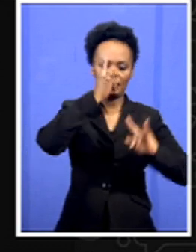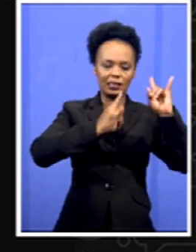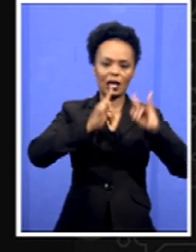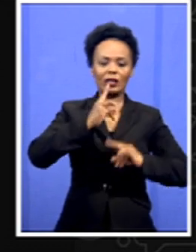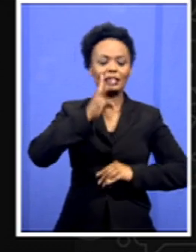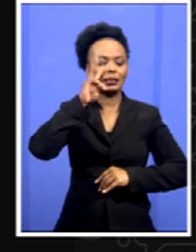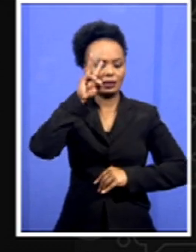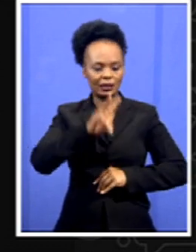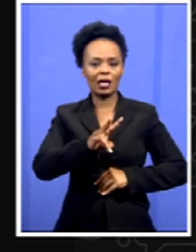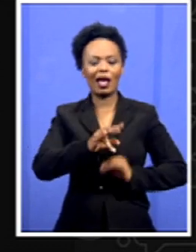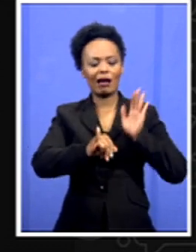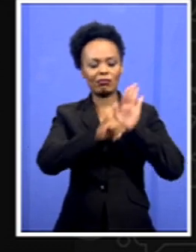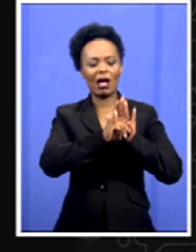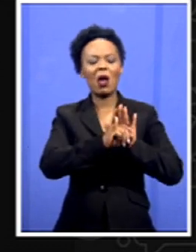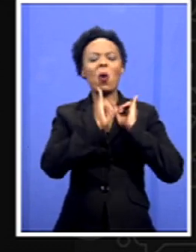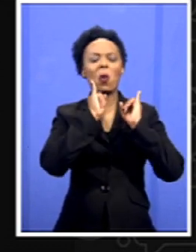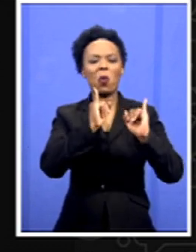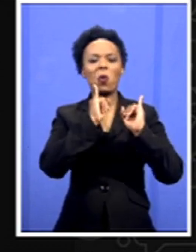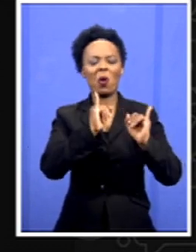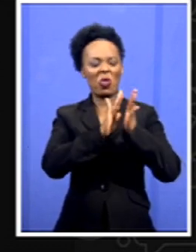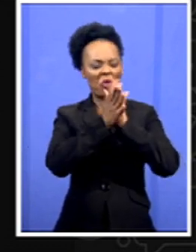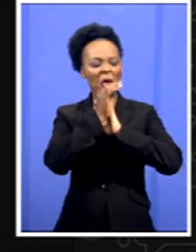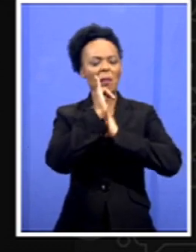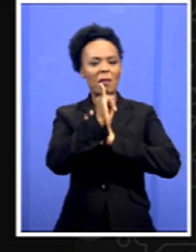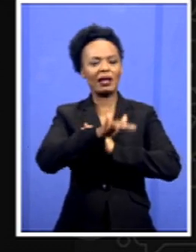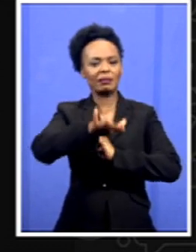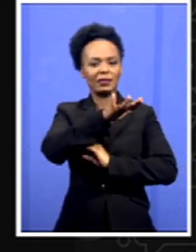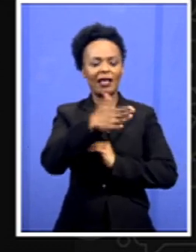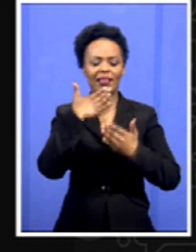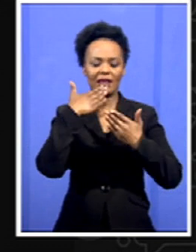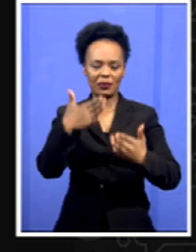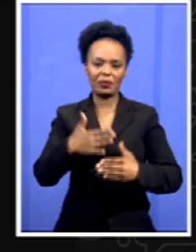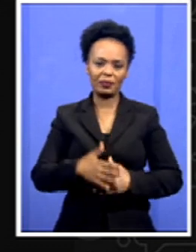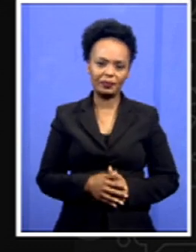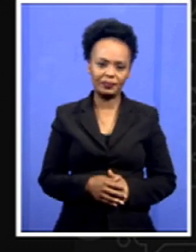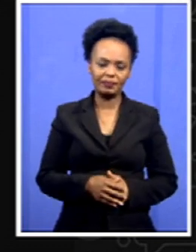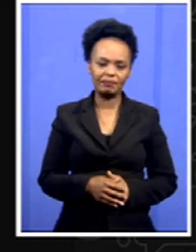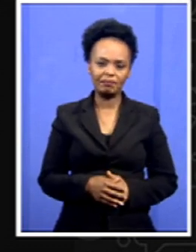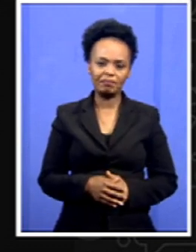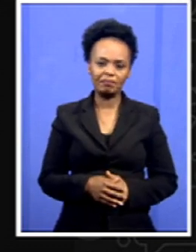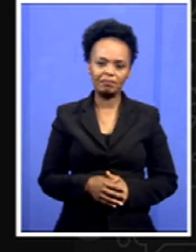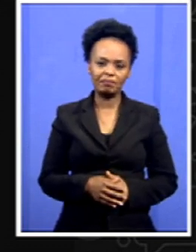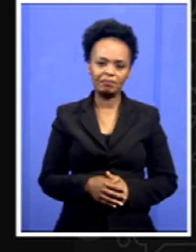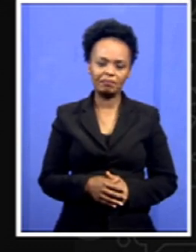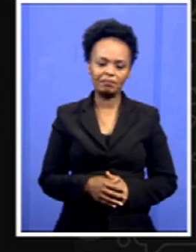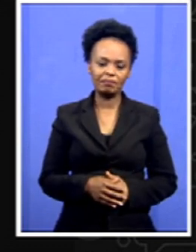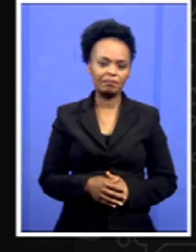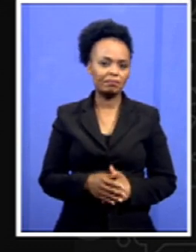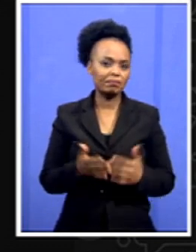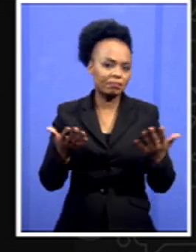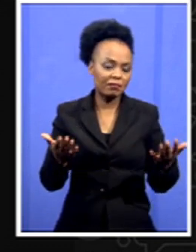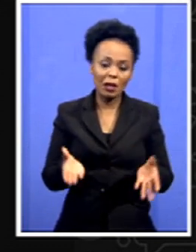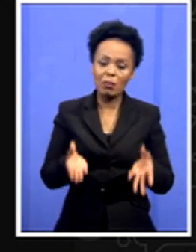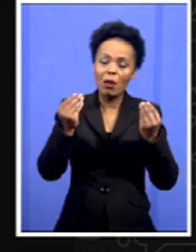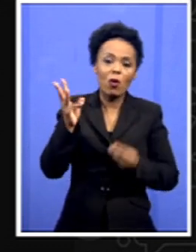the state of disaster of how it looks. I thank you. Here at Shinga, we're not receiving